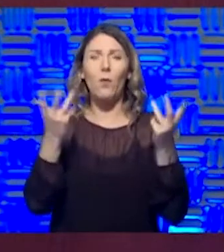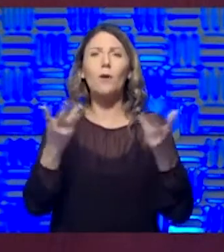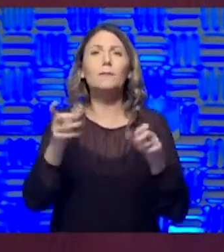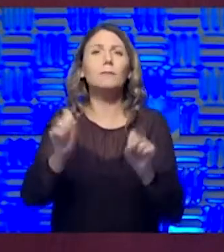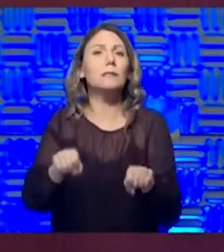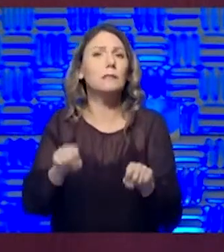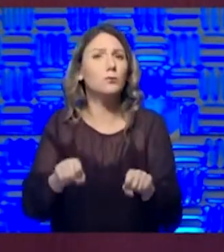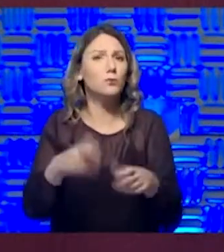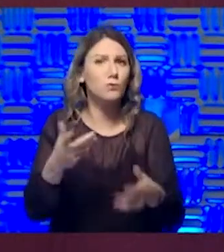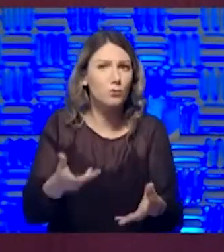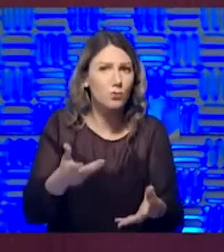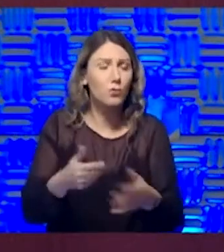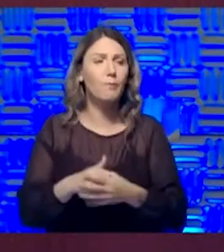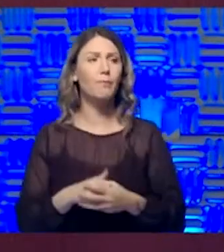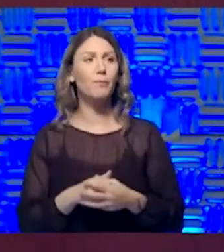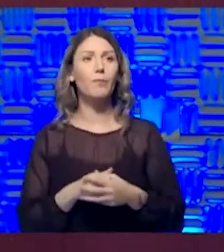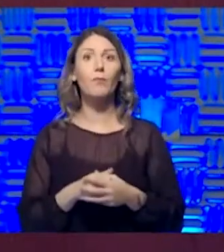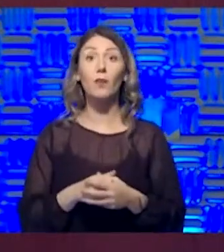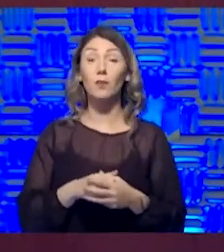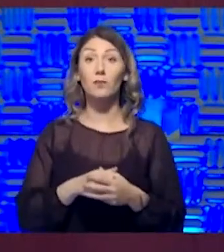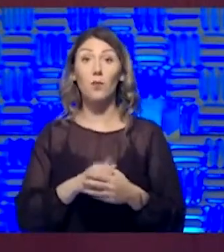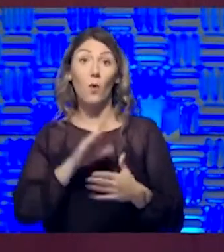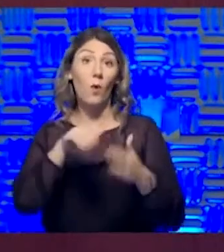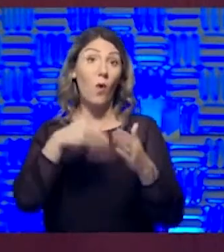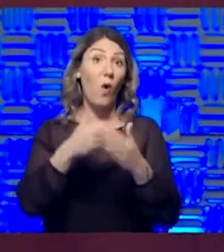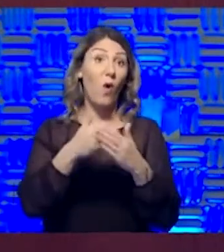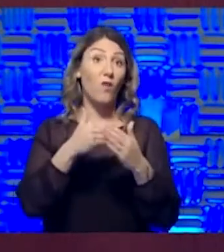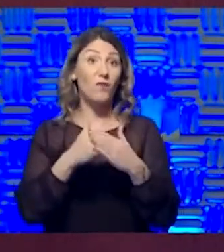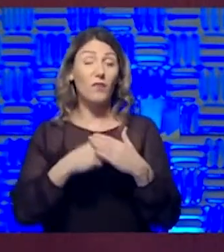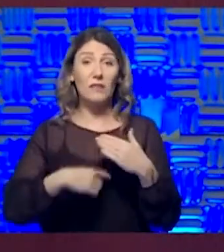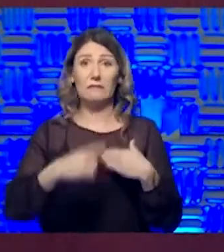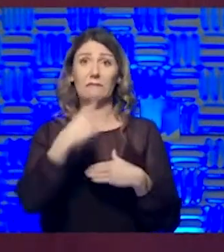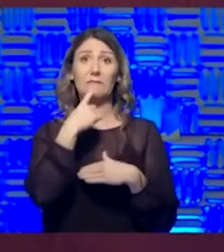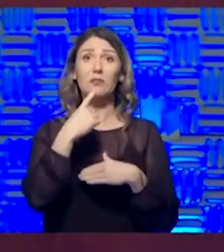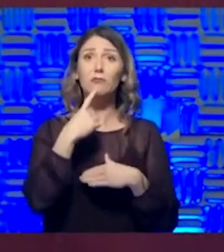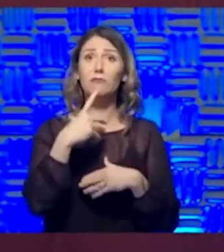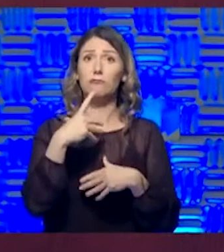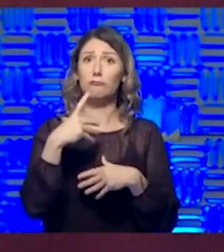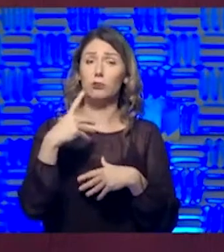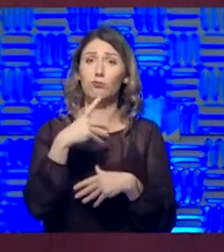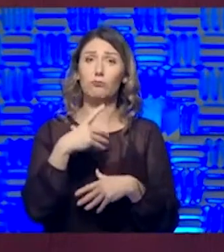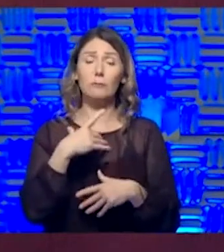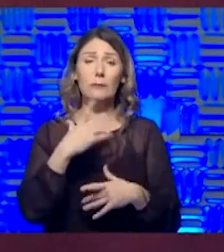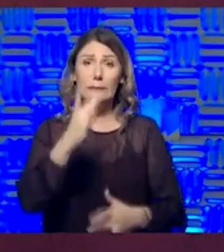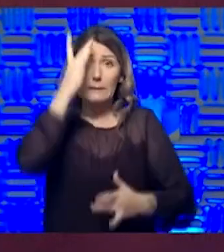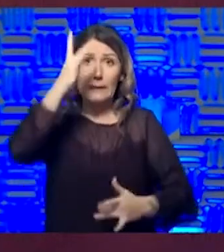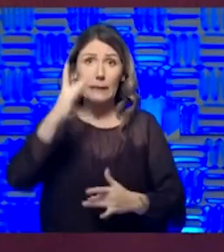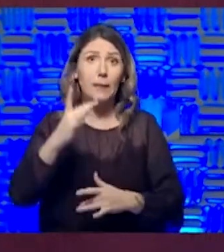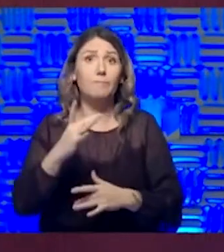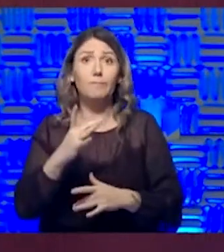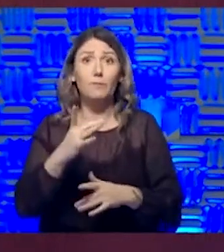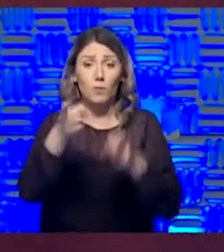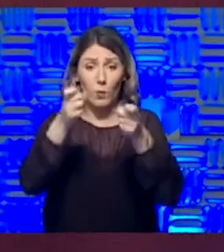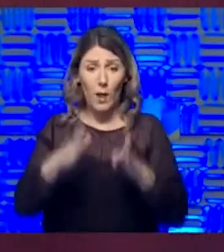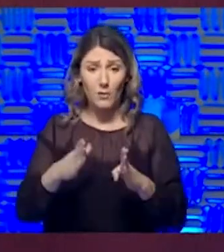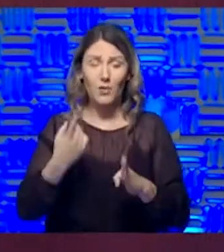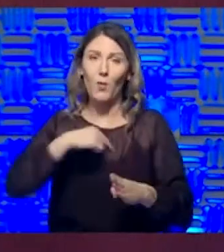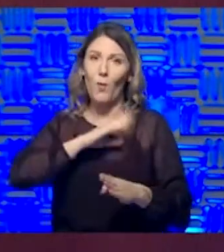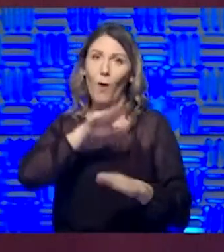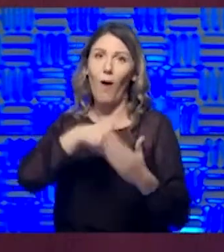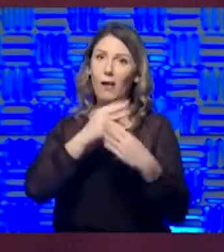here. And so every critical care director we met, and by Zoom, as we all meet